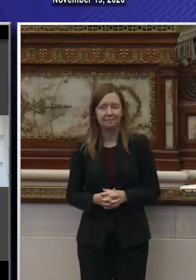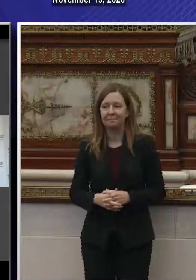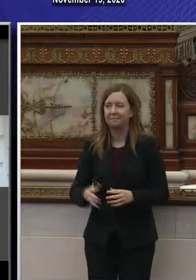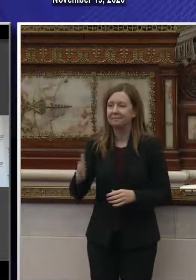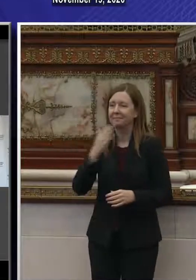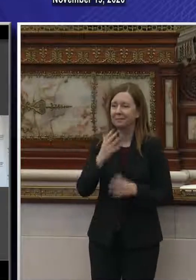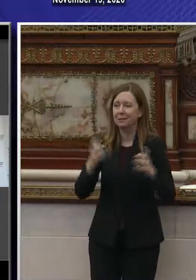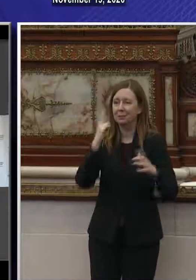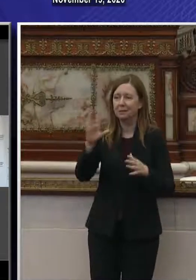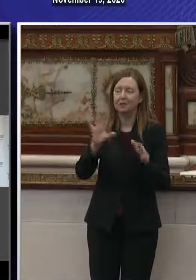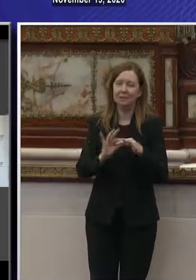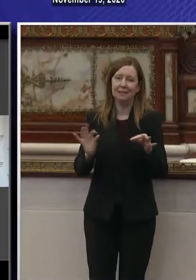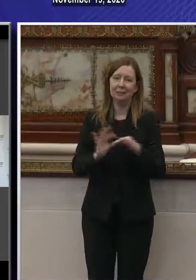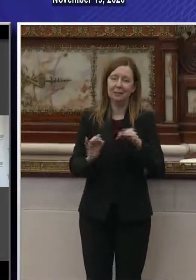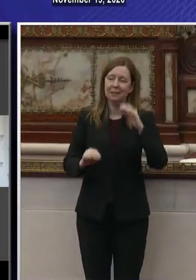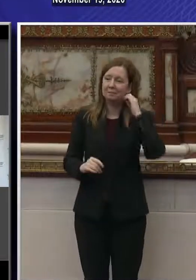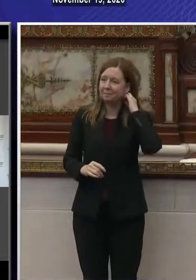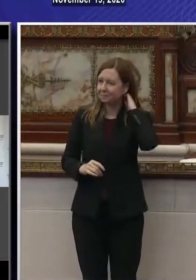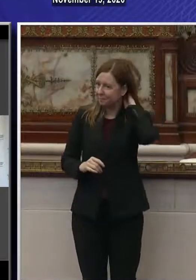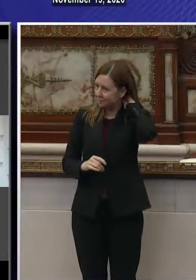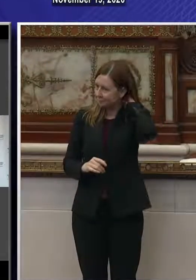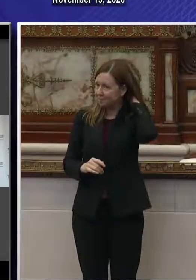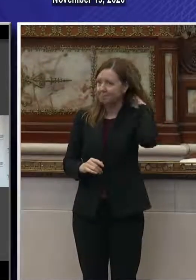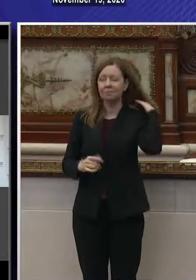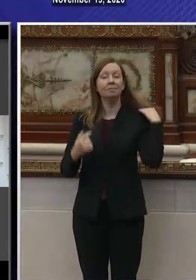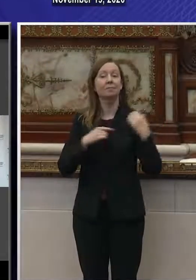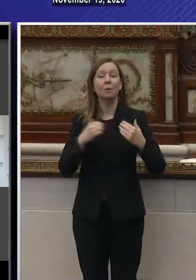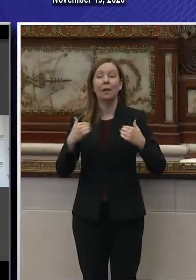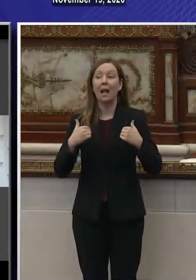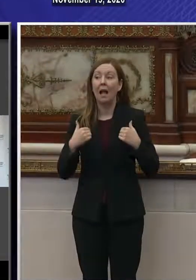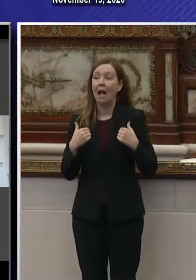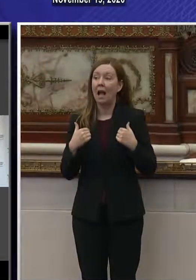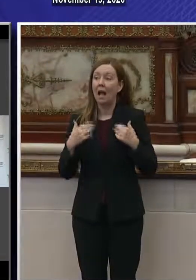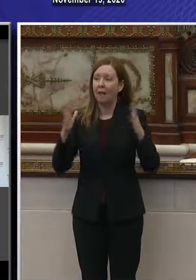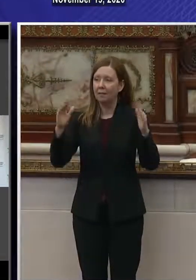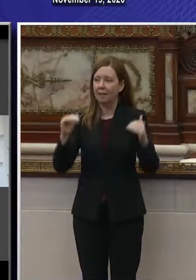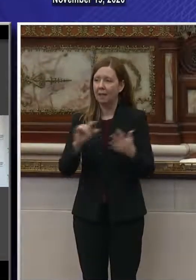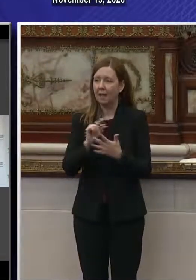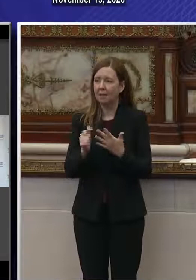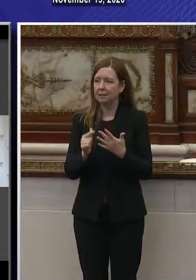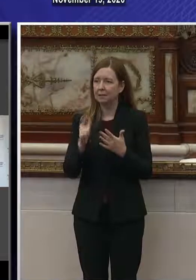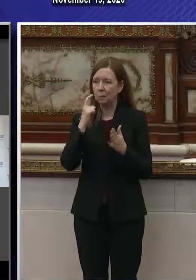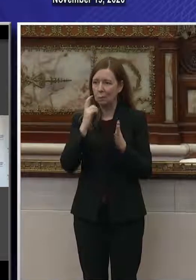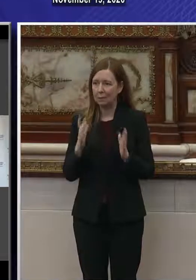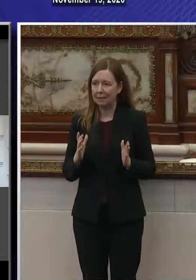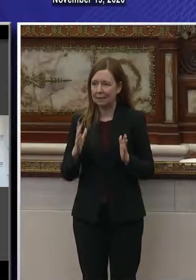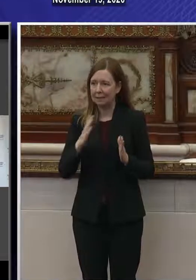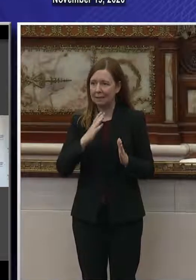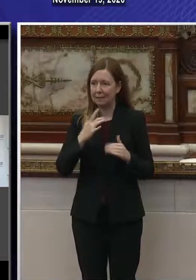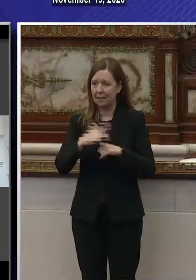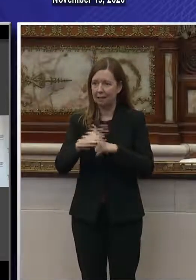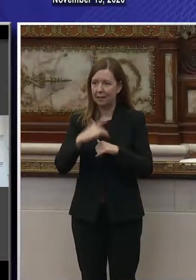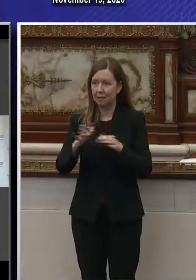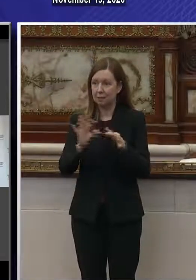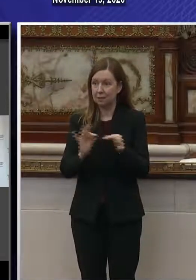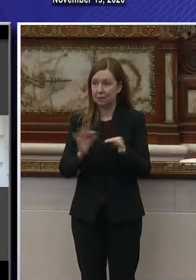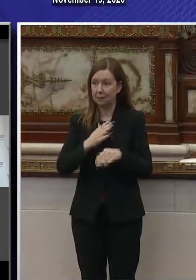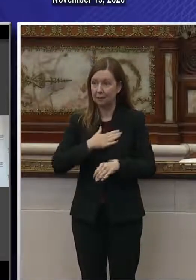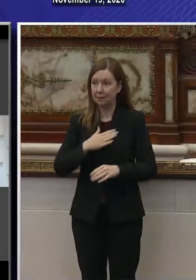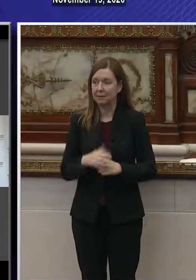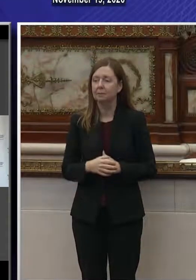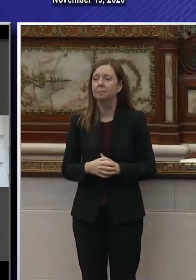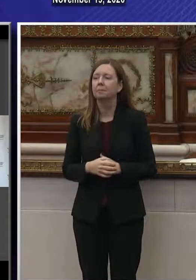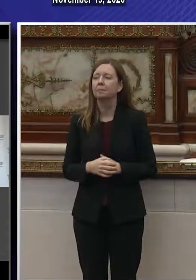Thank you so much for your testimony. Do we have the next witness available to testify?